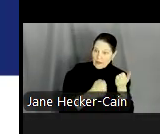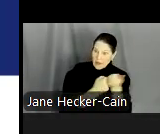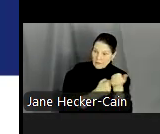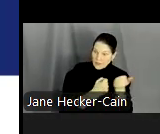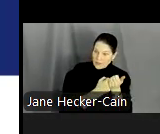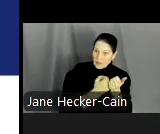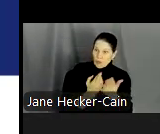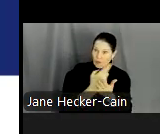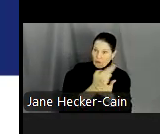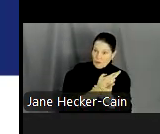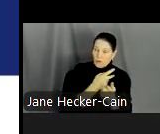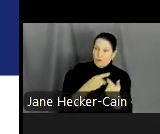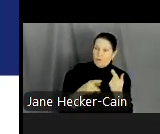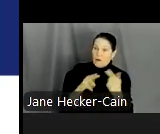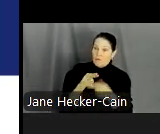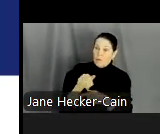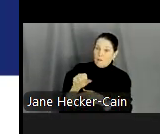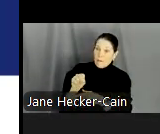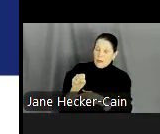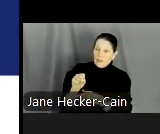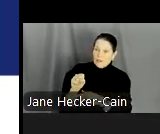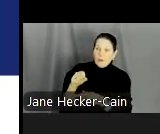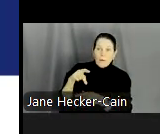the Massachusetts Public Health